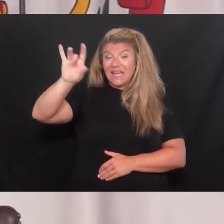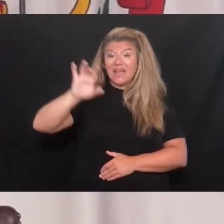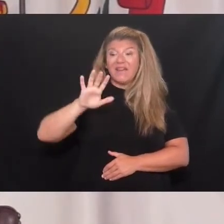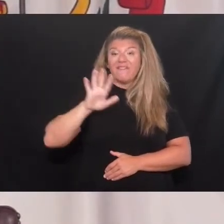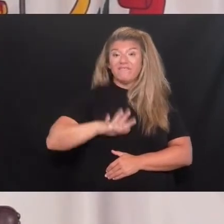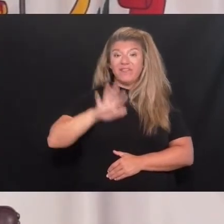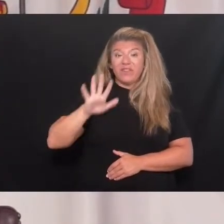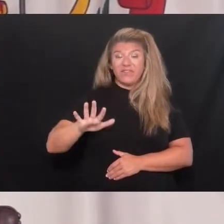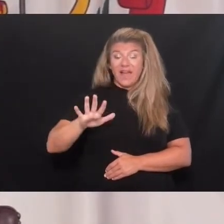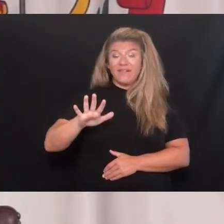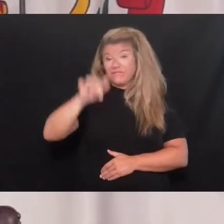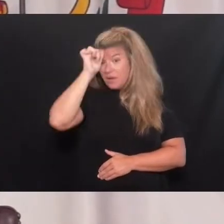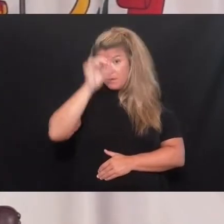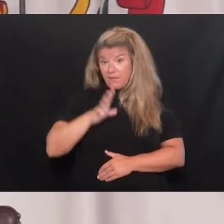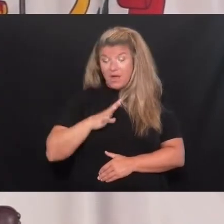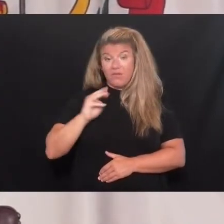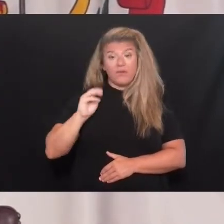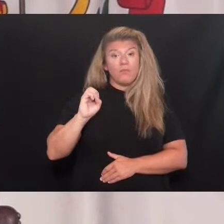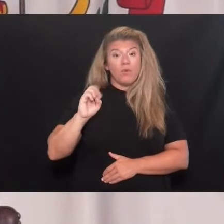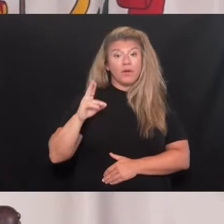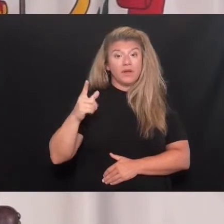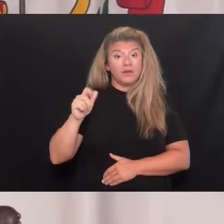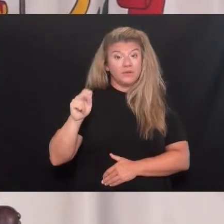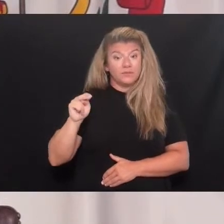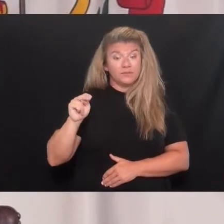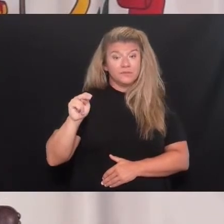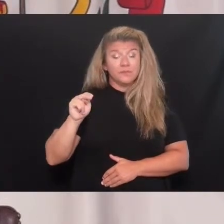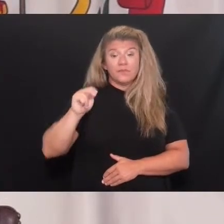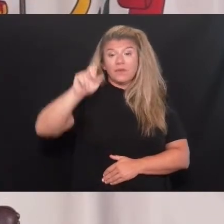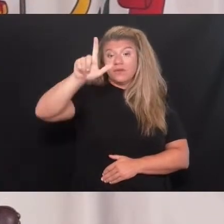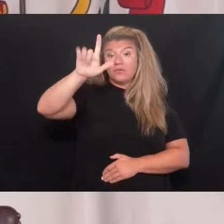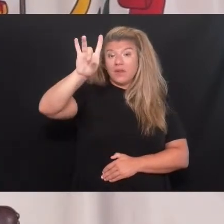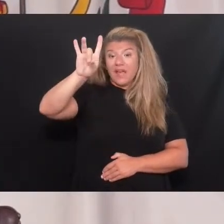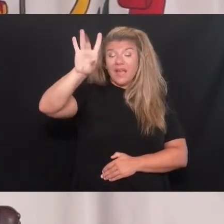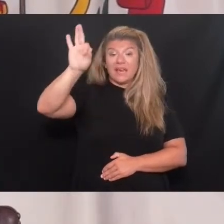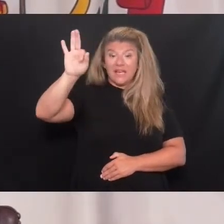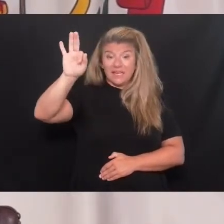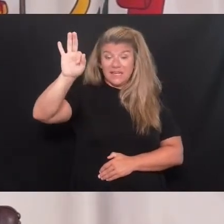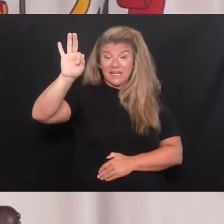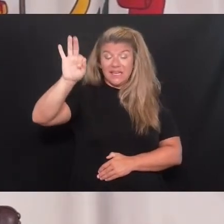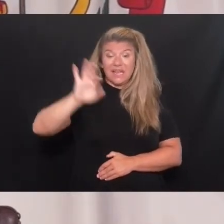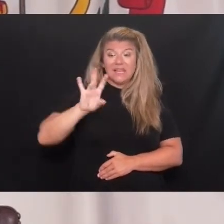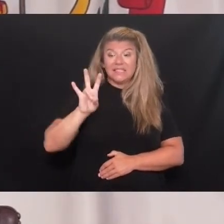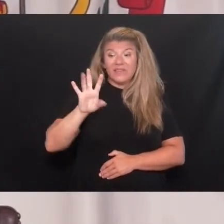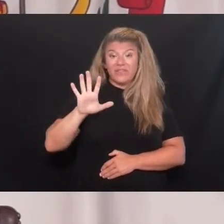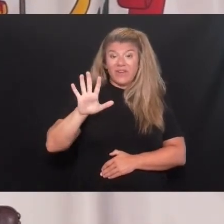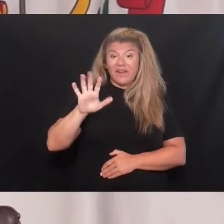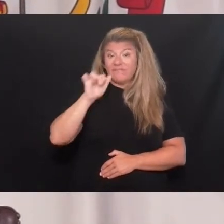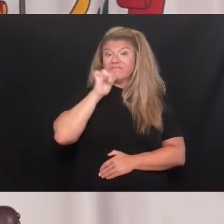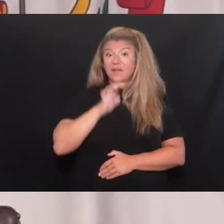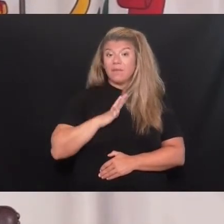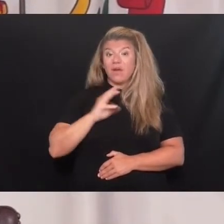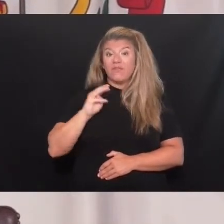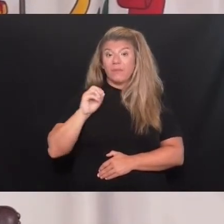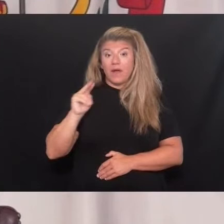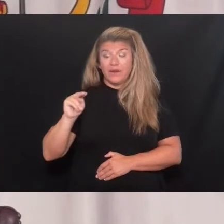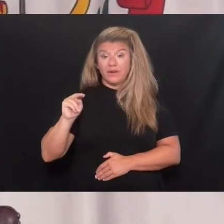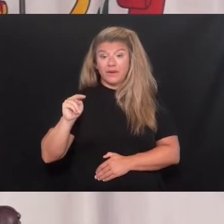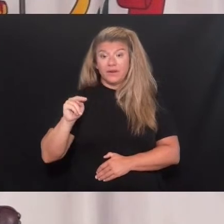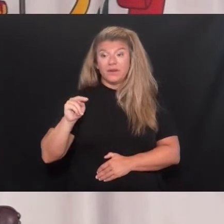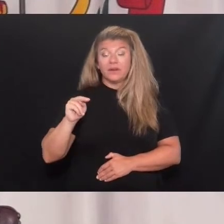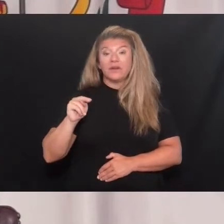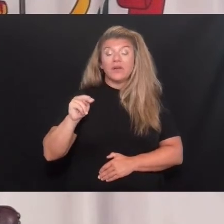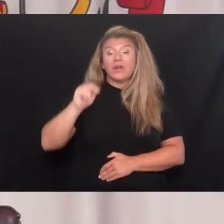a 55-year-old male from Morgan County. The 2,819th death, a 75-year-old female from Monongalia